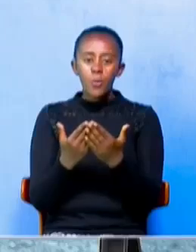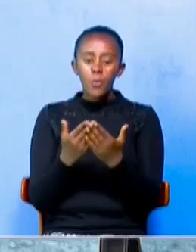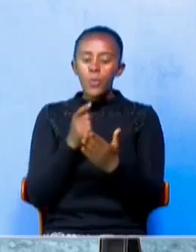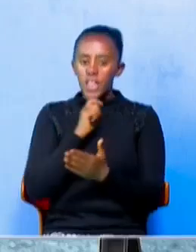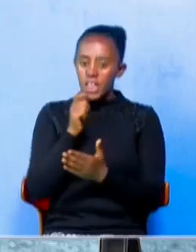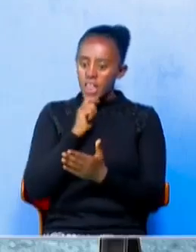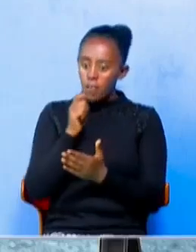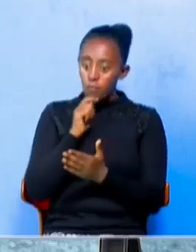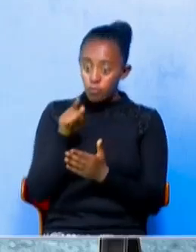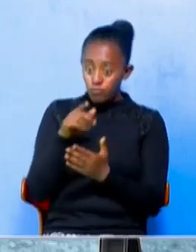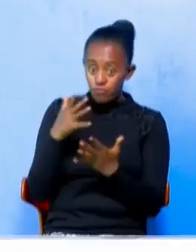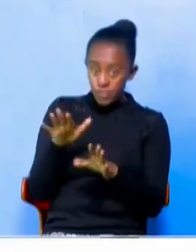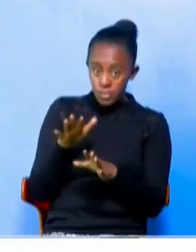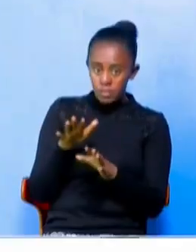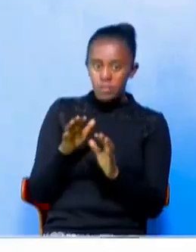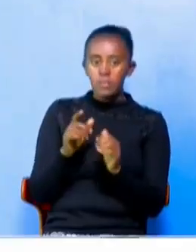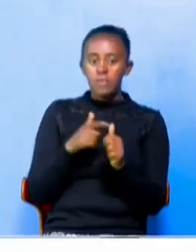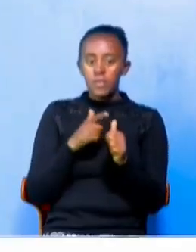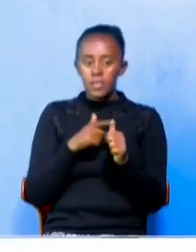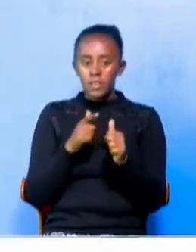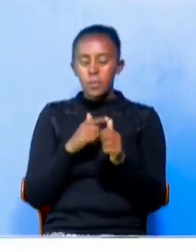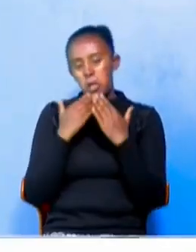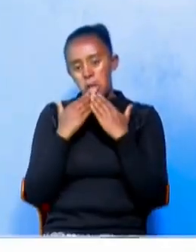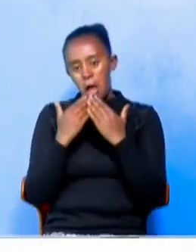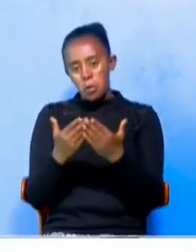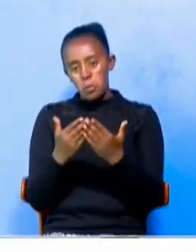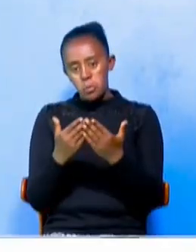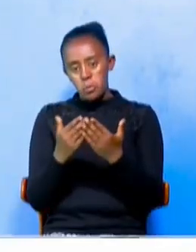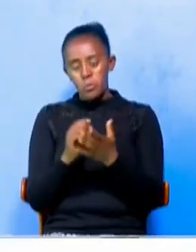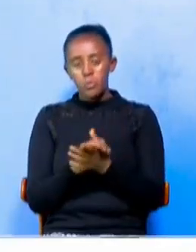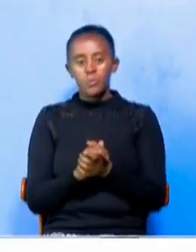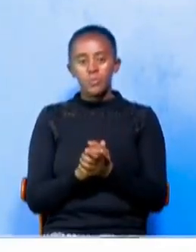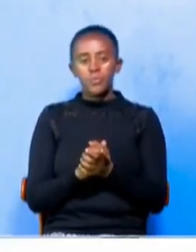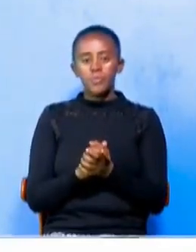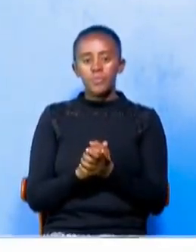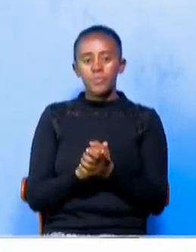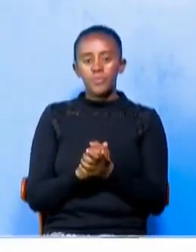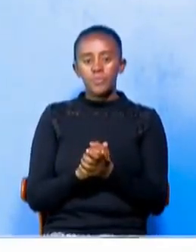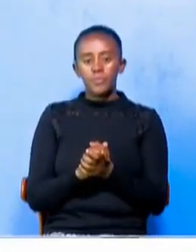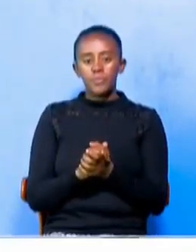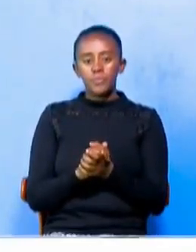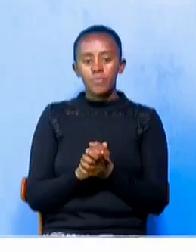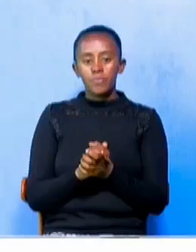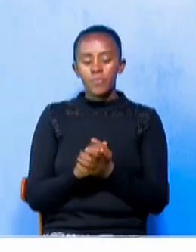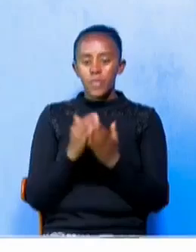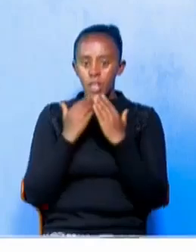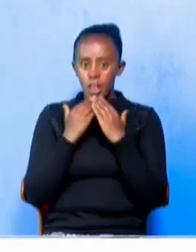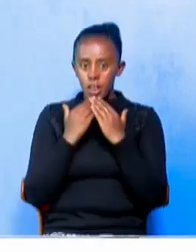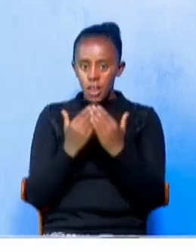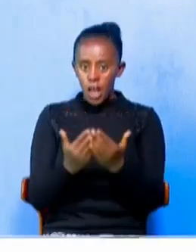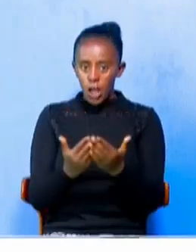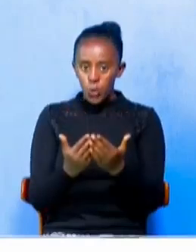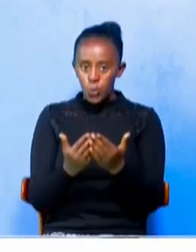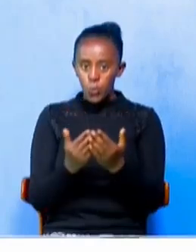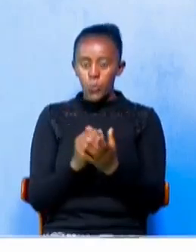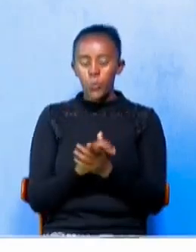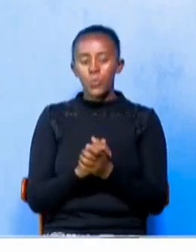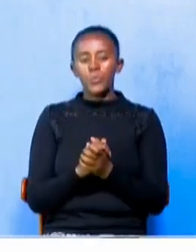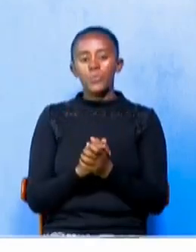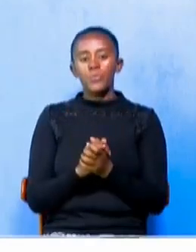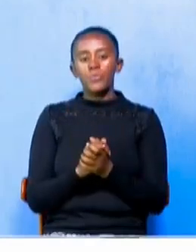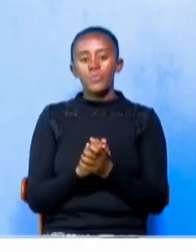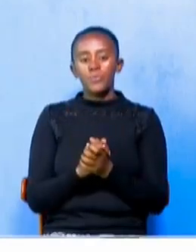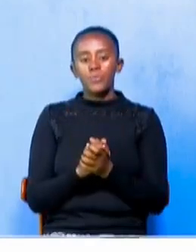interviewee. Yeah, the first one that is thank you. Good, thank you.